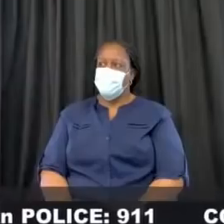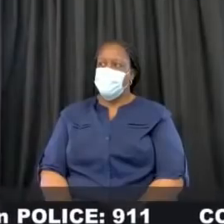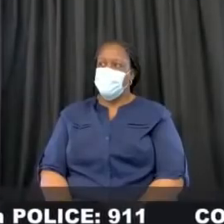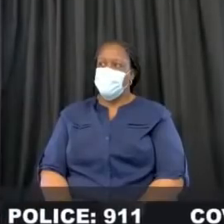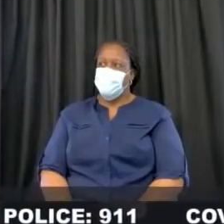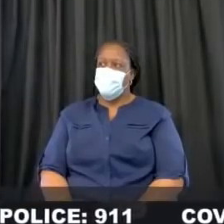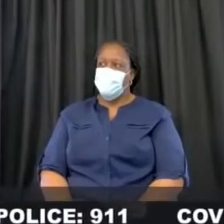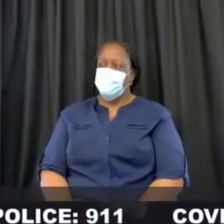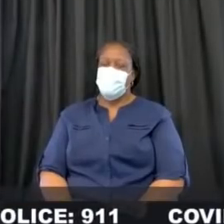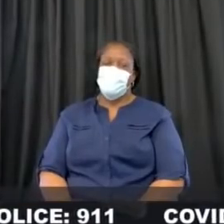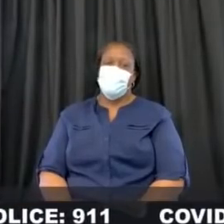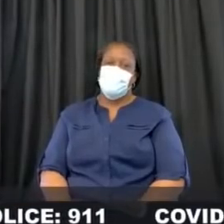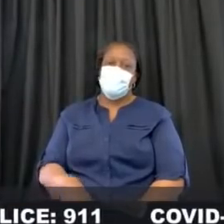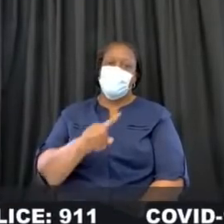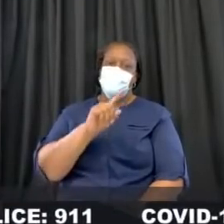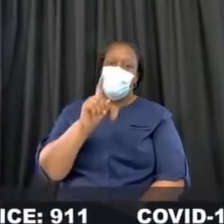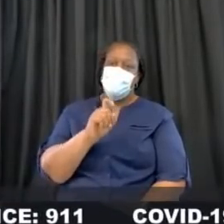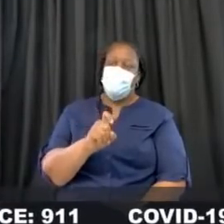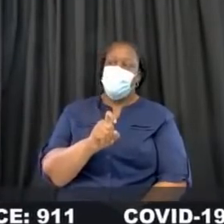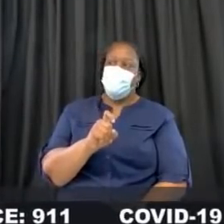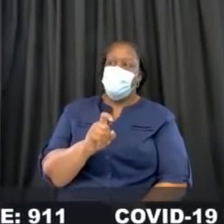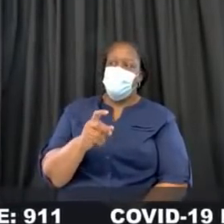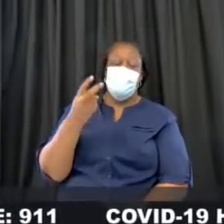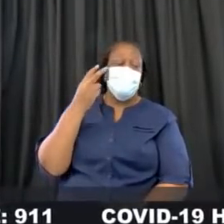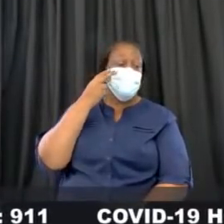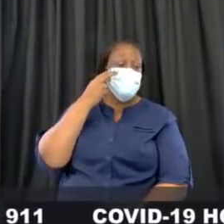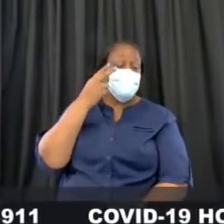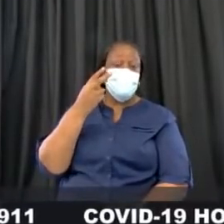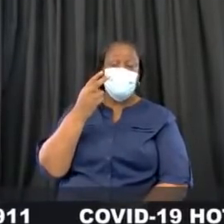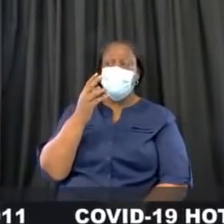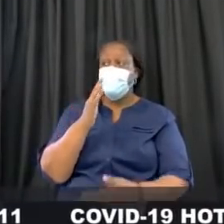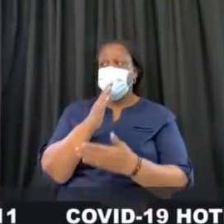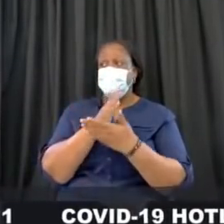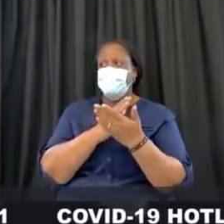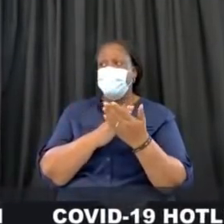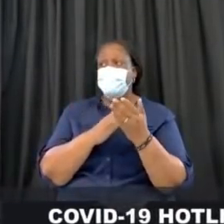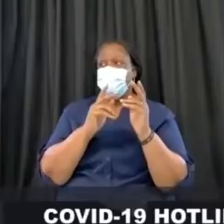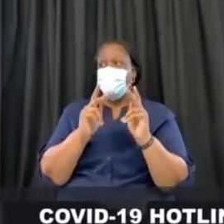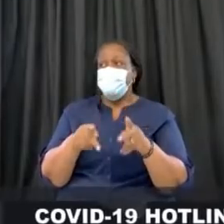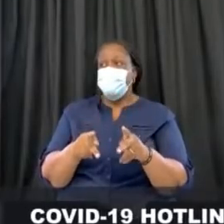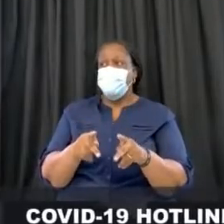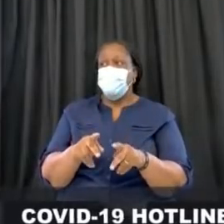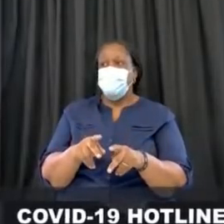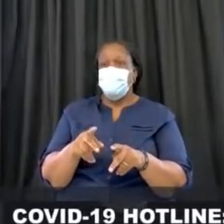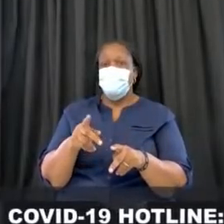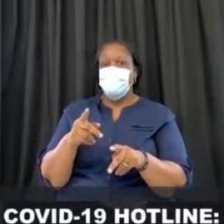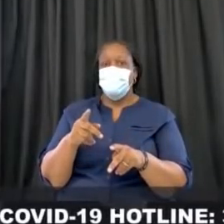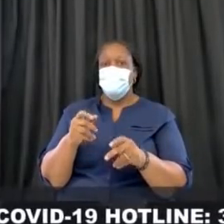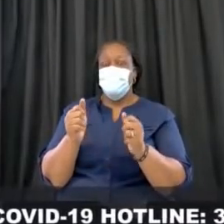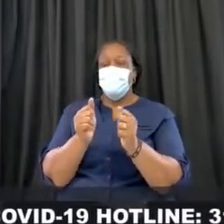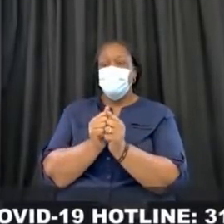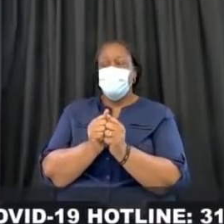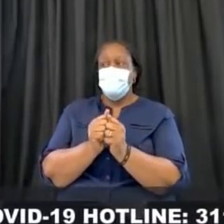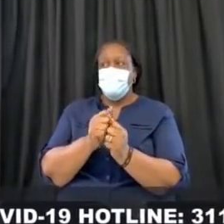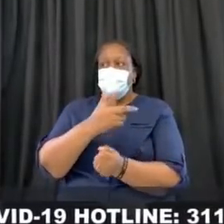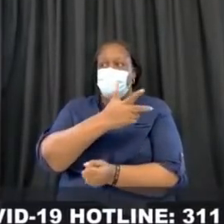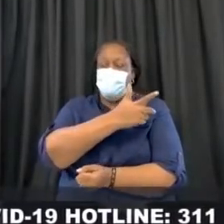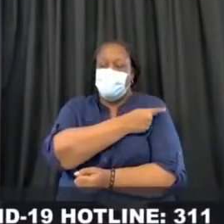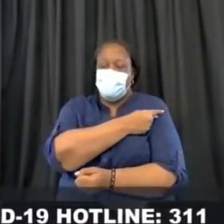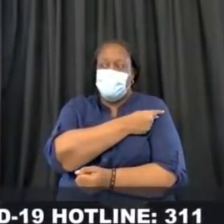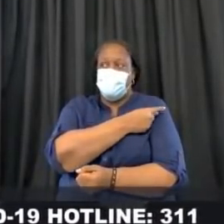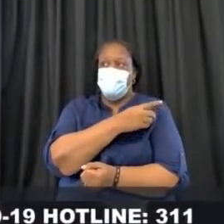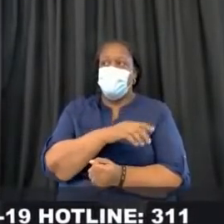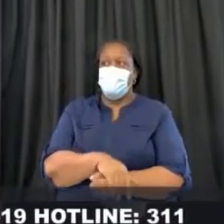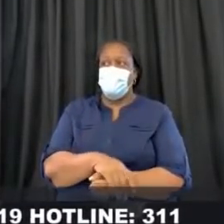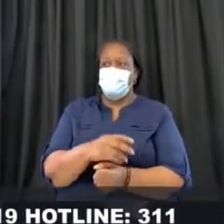It has been recognized that the fully vaxxed number is rising. However,